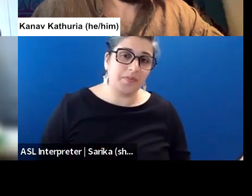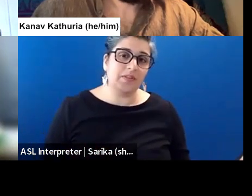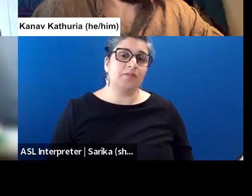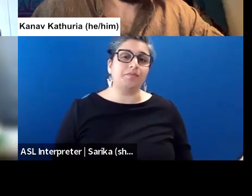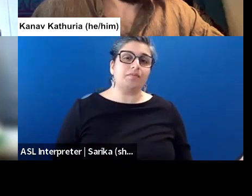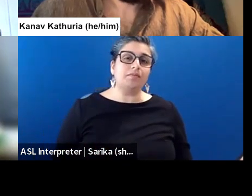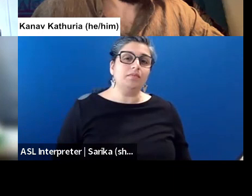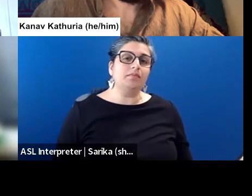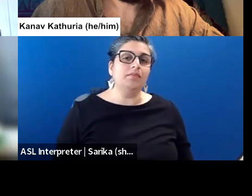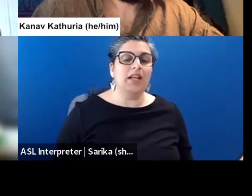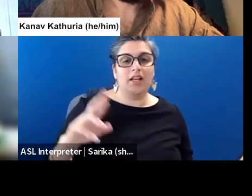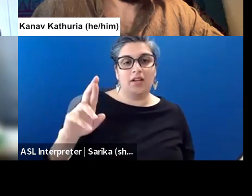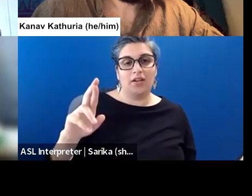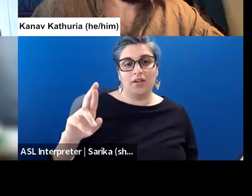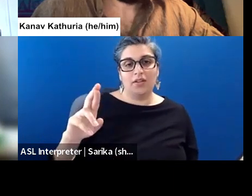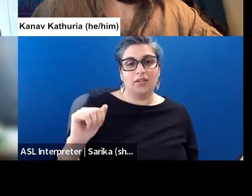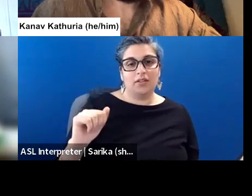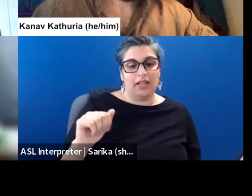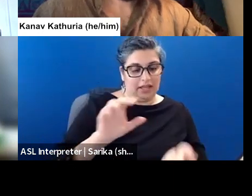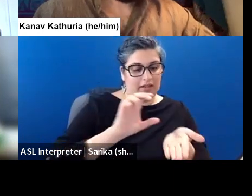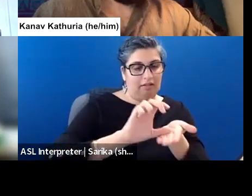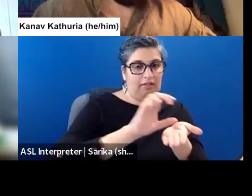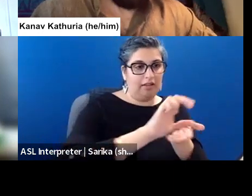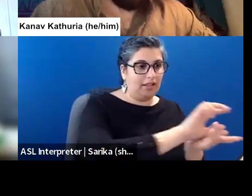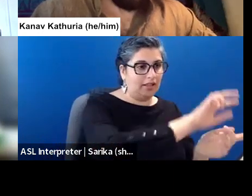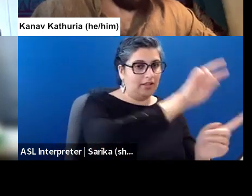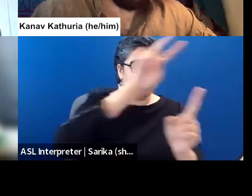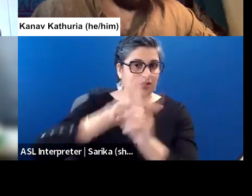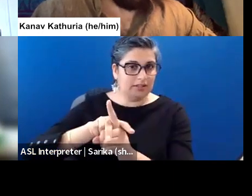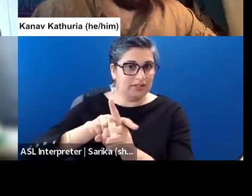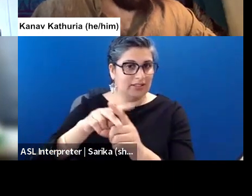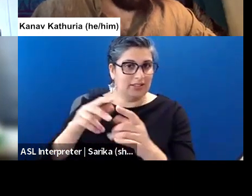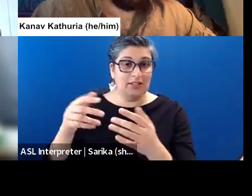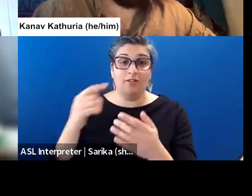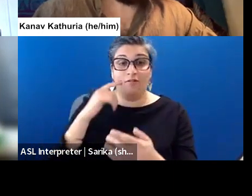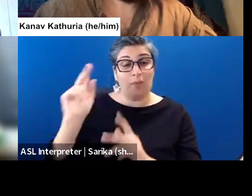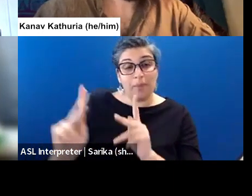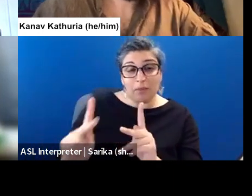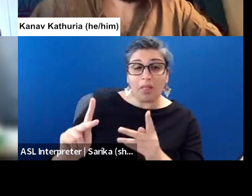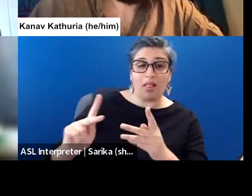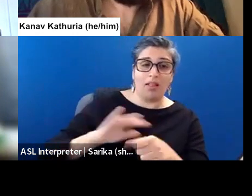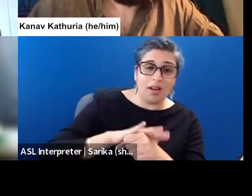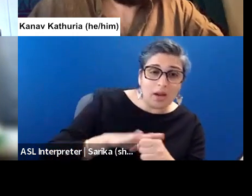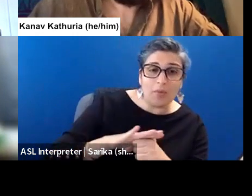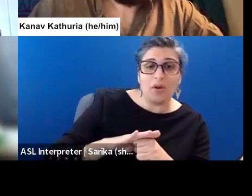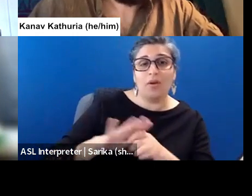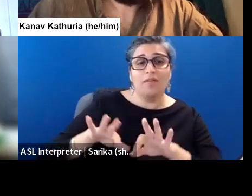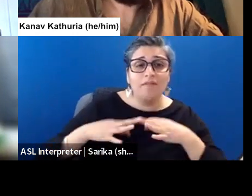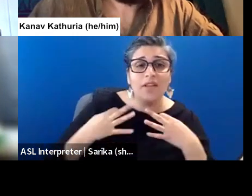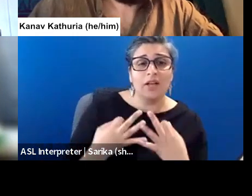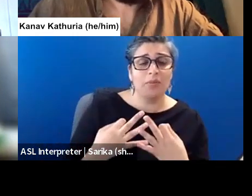a reallocation of investment into people and into our neighborhoods and into our